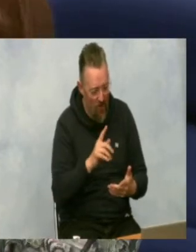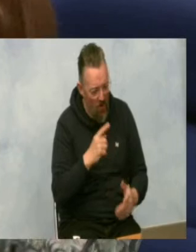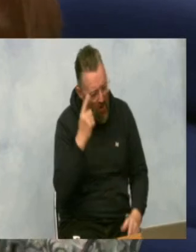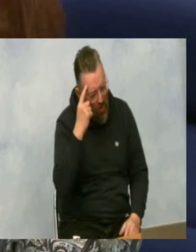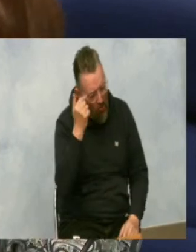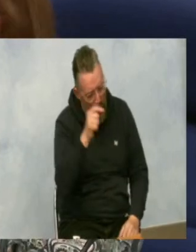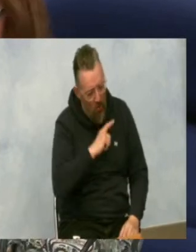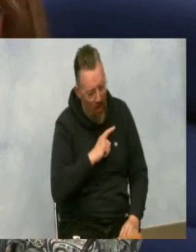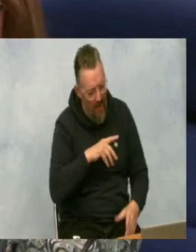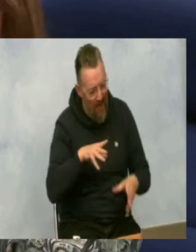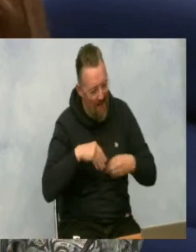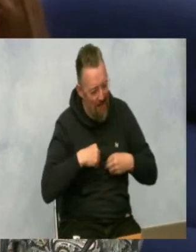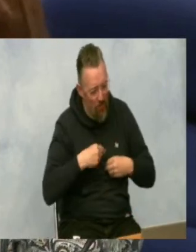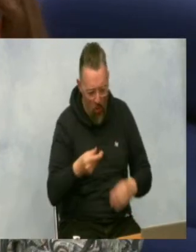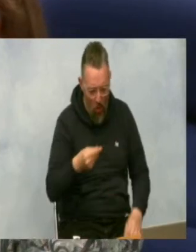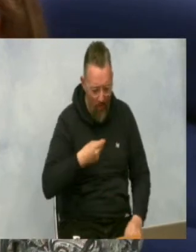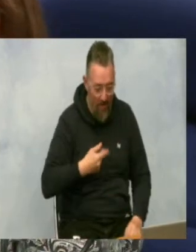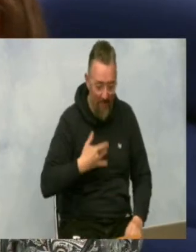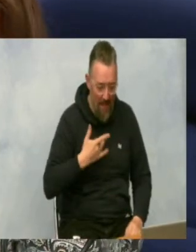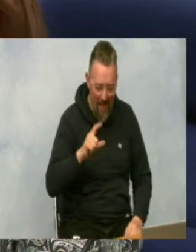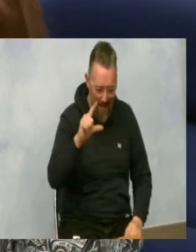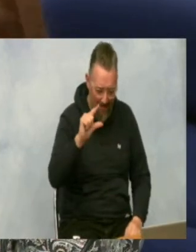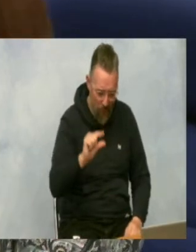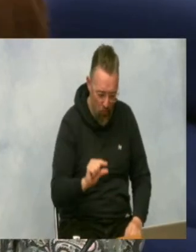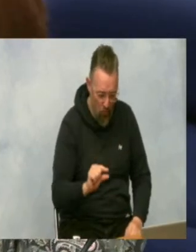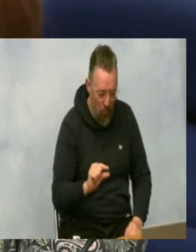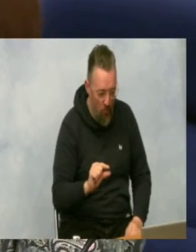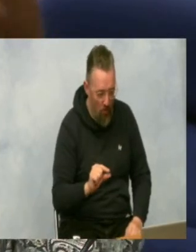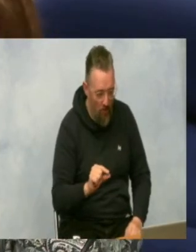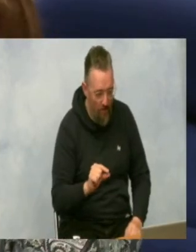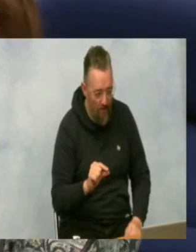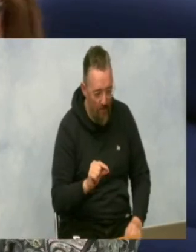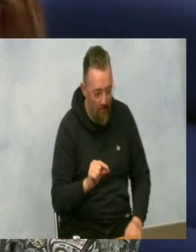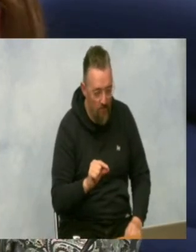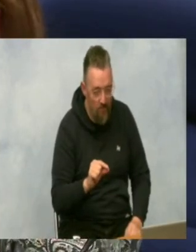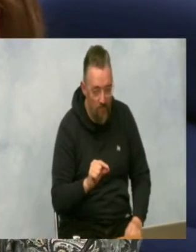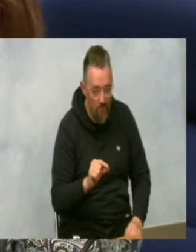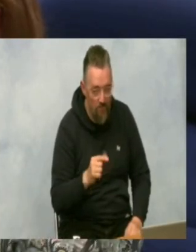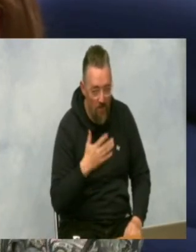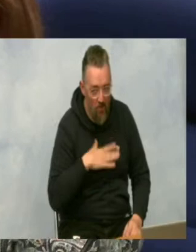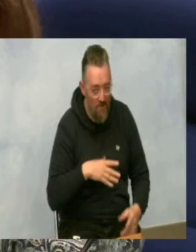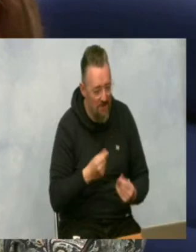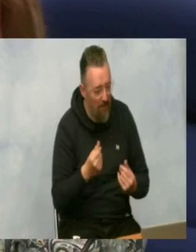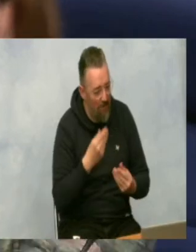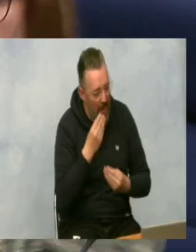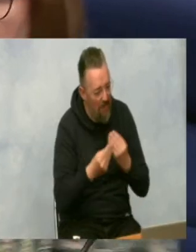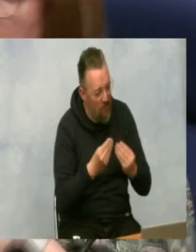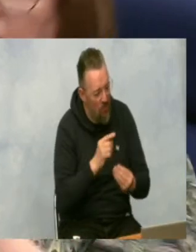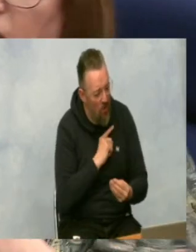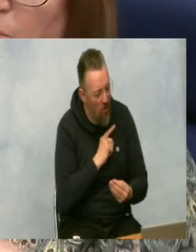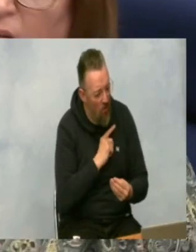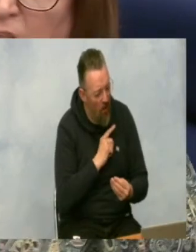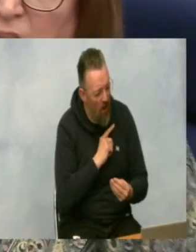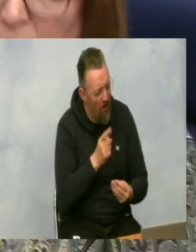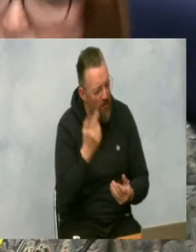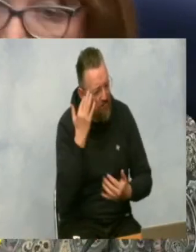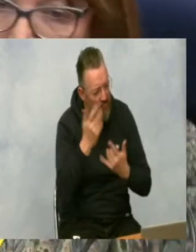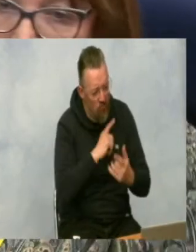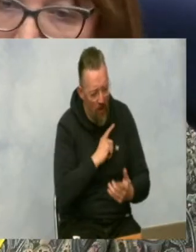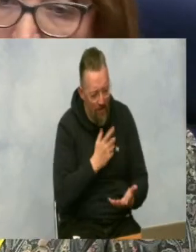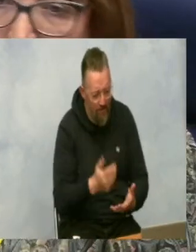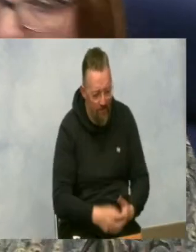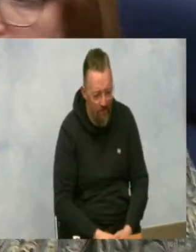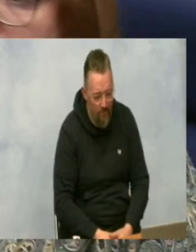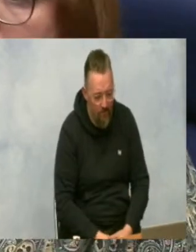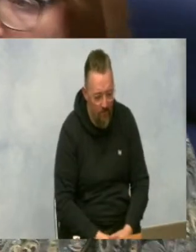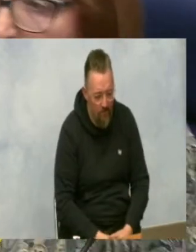behind accepting this offer. I think it's far too low. And yes, I'd just like some explanation as to the thinking behind it. Thanks.